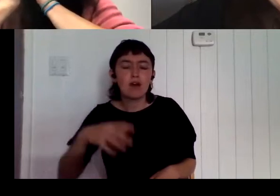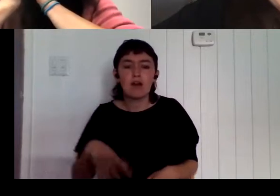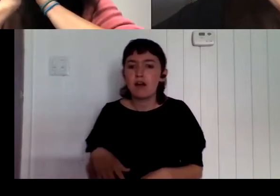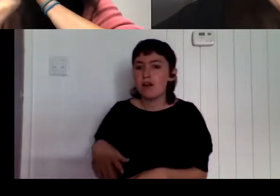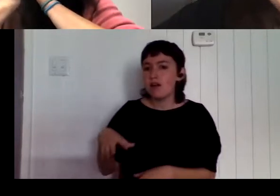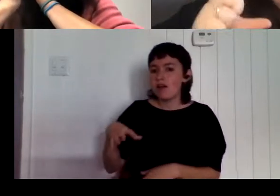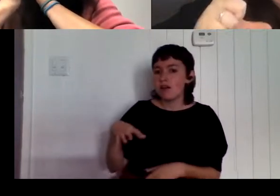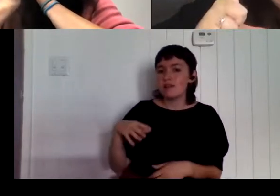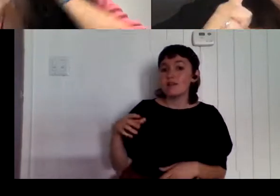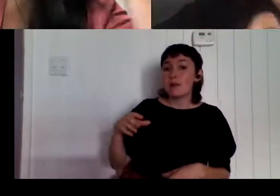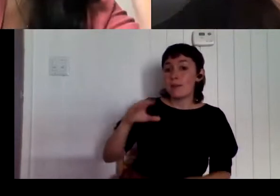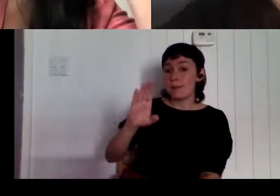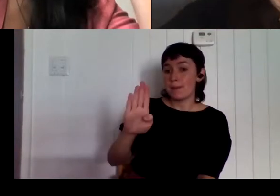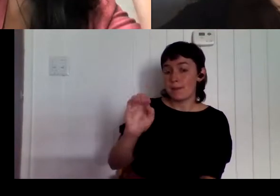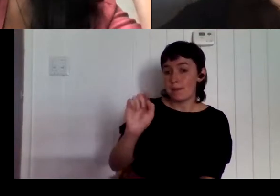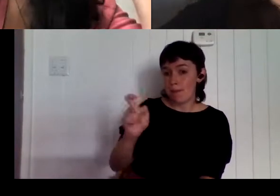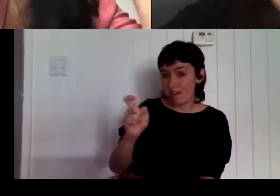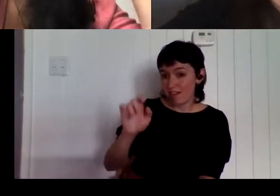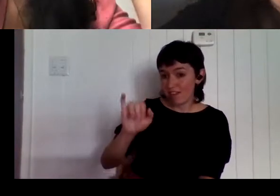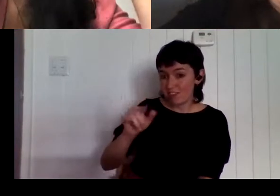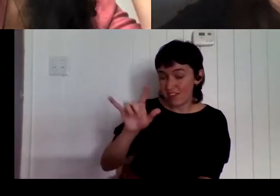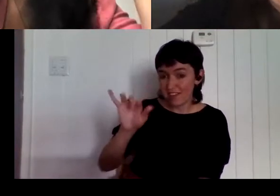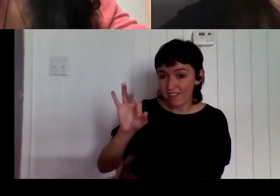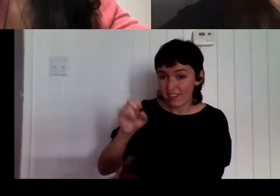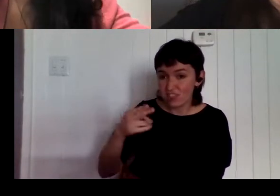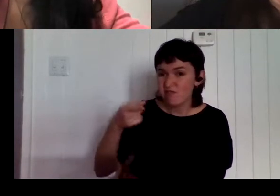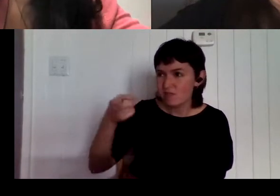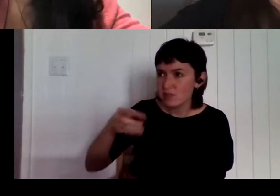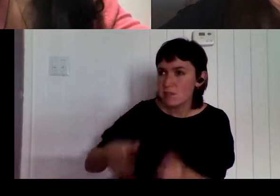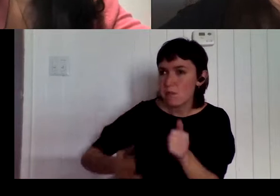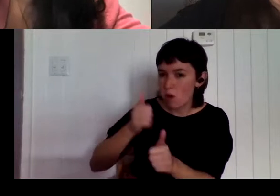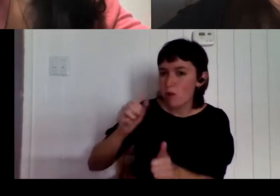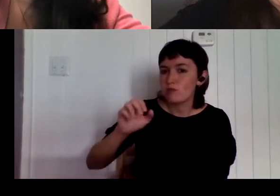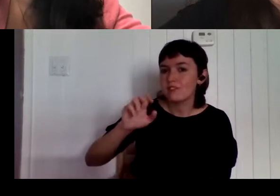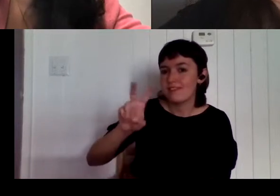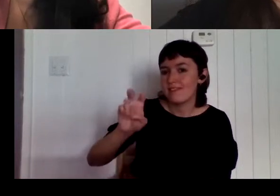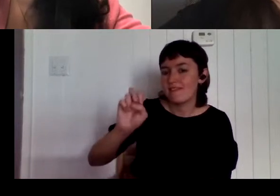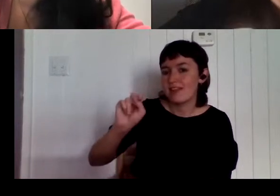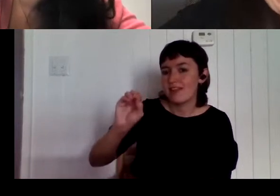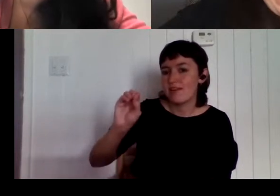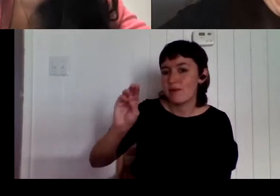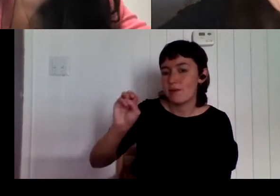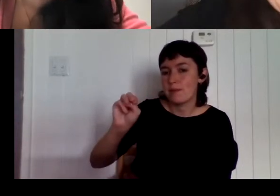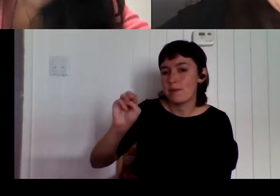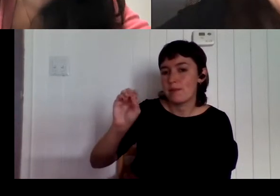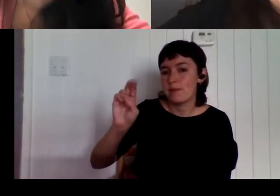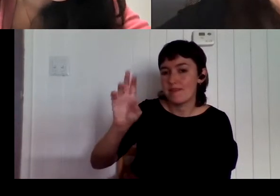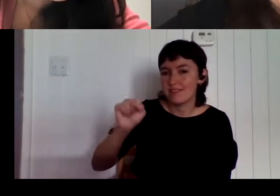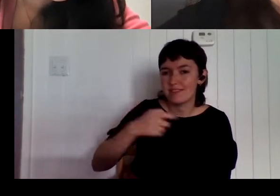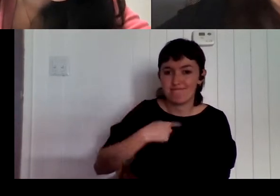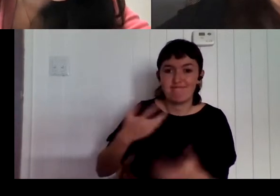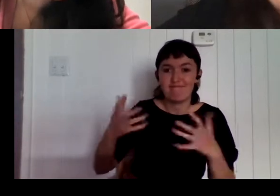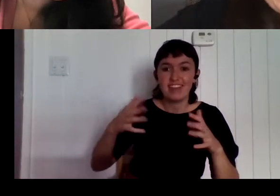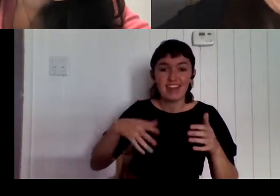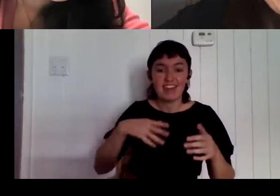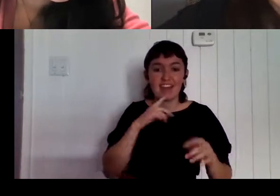box jellyfish is the most venomous jellyfish. I love, wait, this one, these, these I have answered. I have these answered on slides. Four